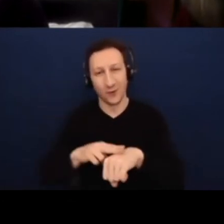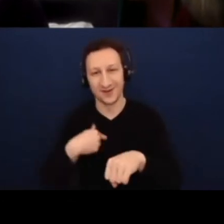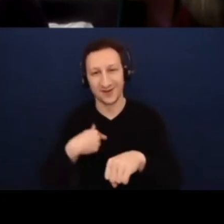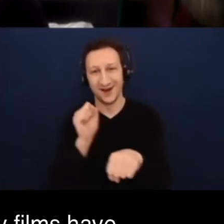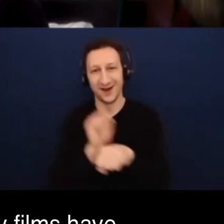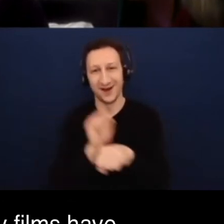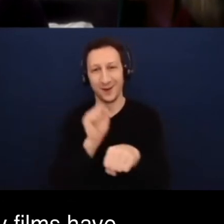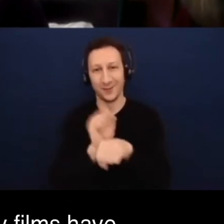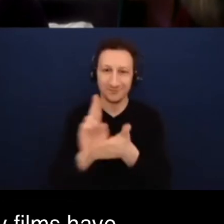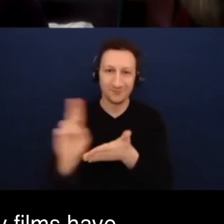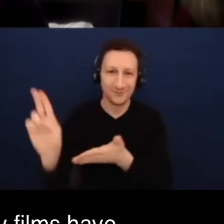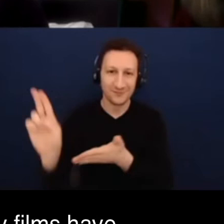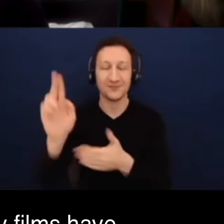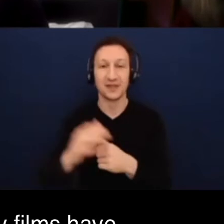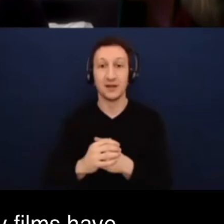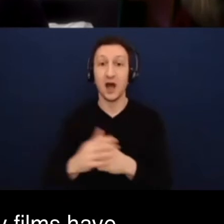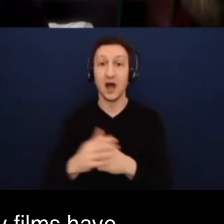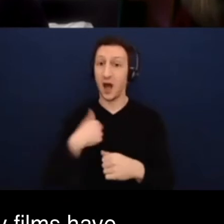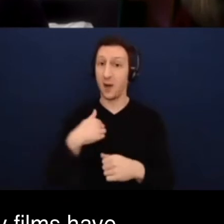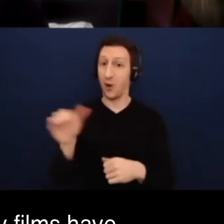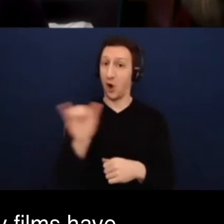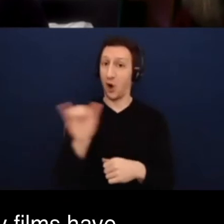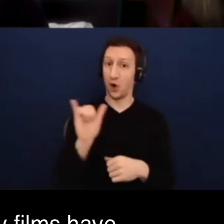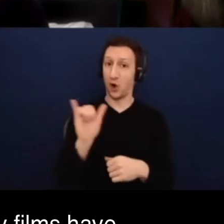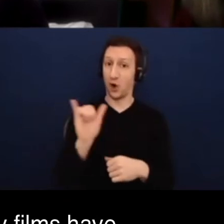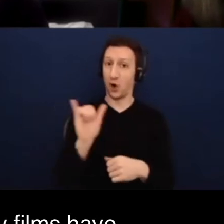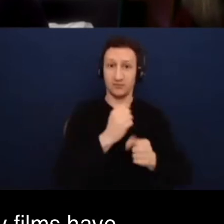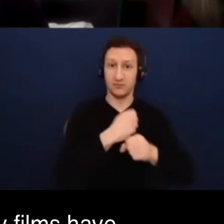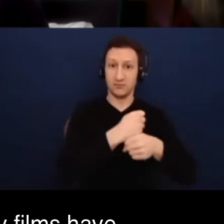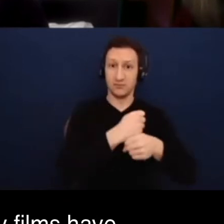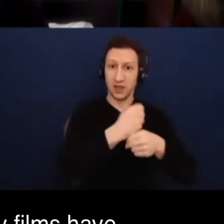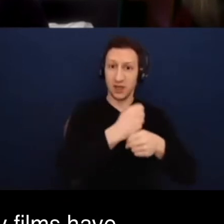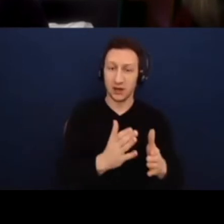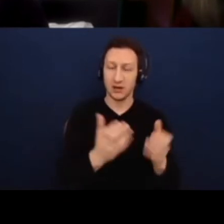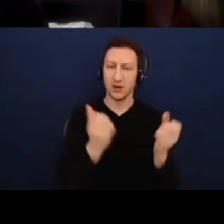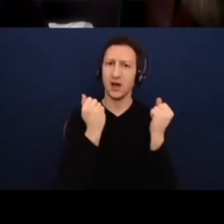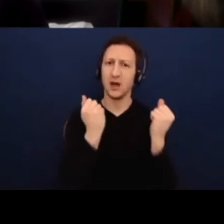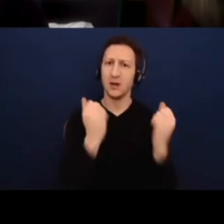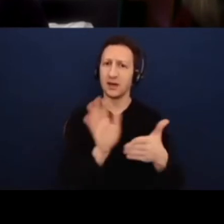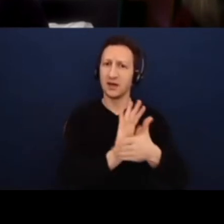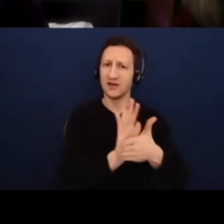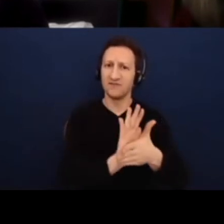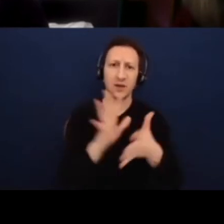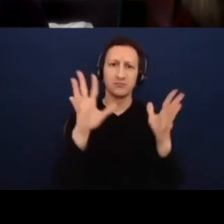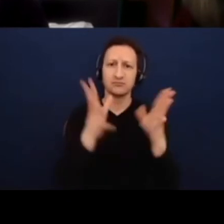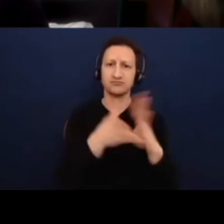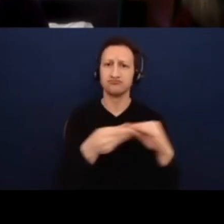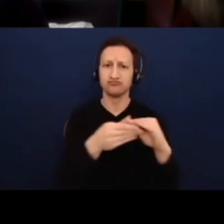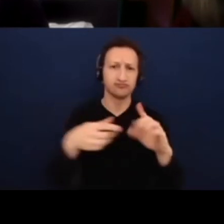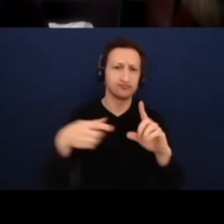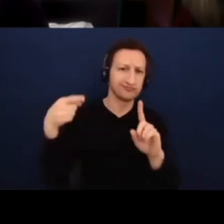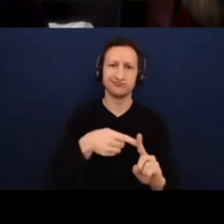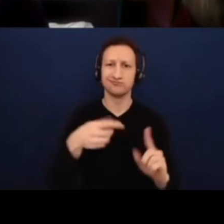a filmmaker, and many of my films have dealt with disability justice and